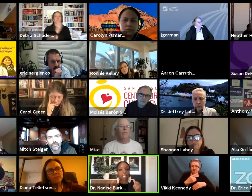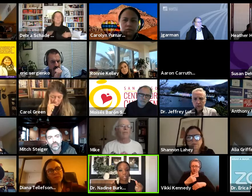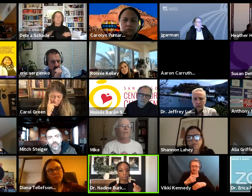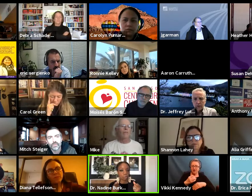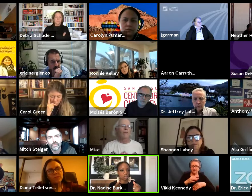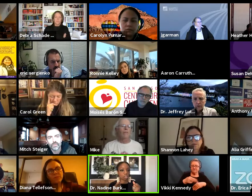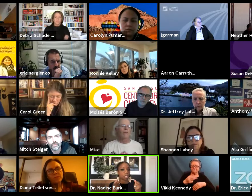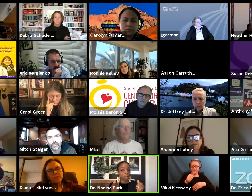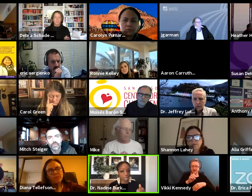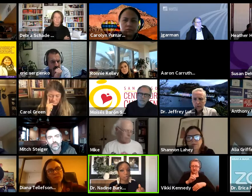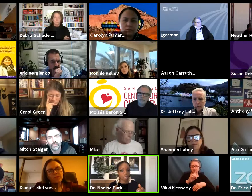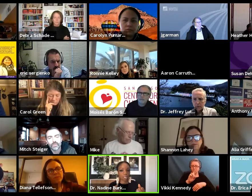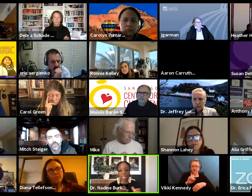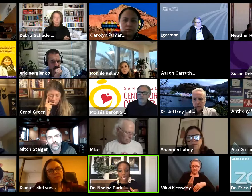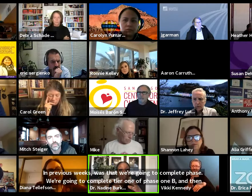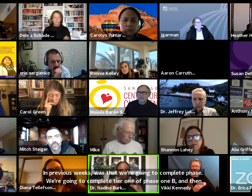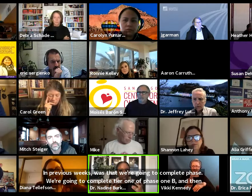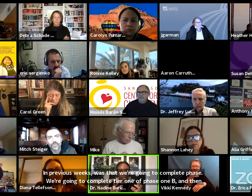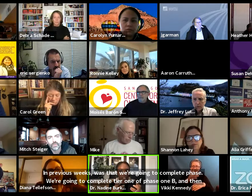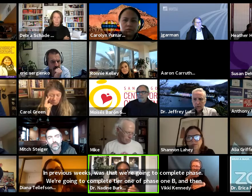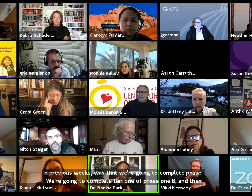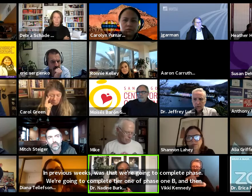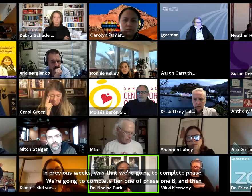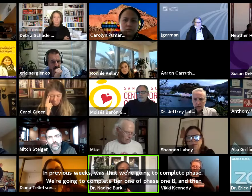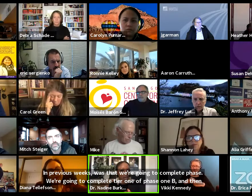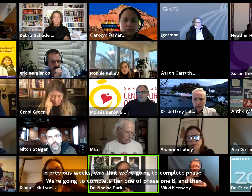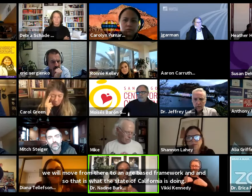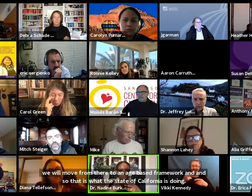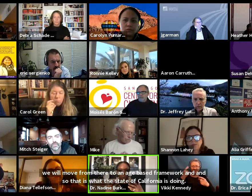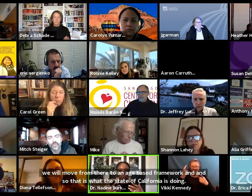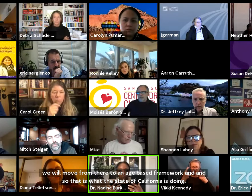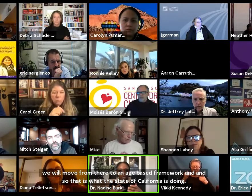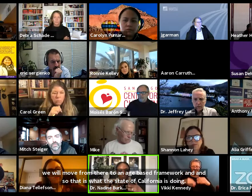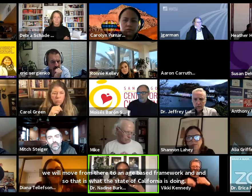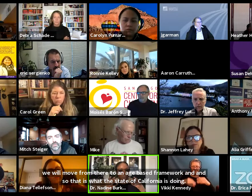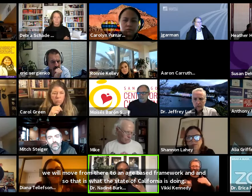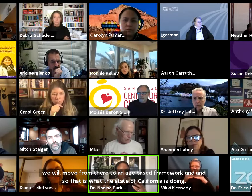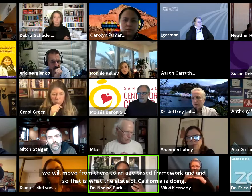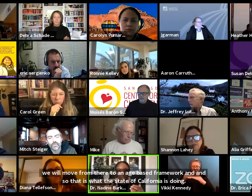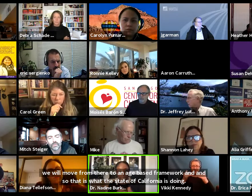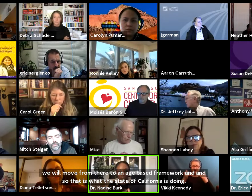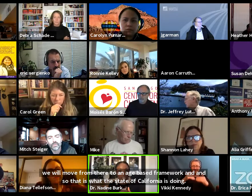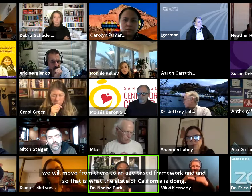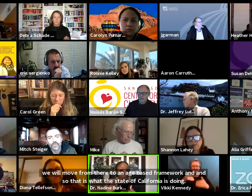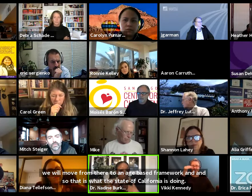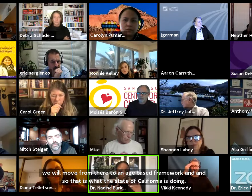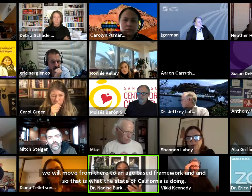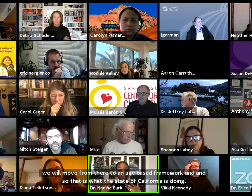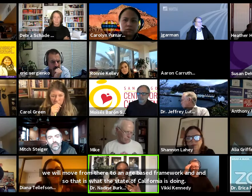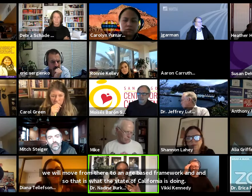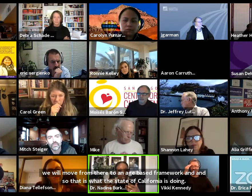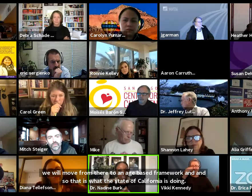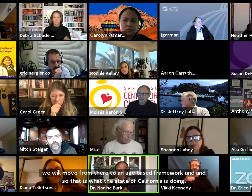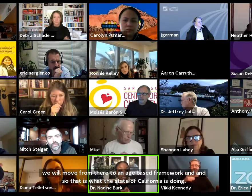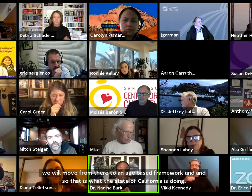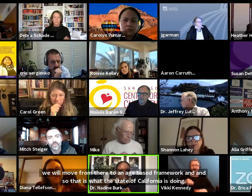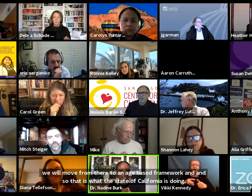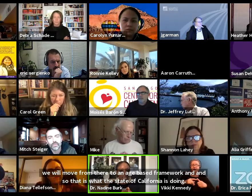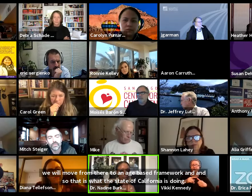this consideration of equity and this recognition. Number one, there were many counties that had already